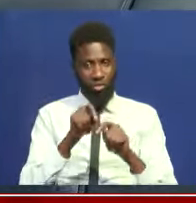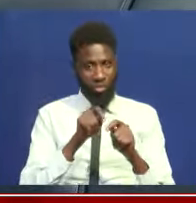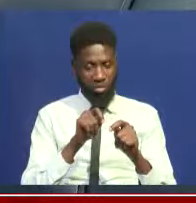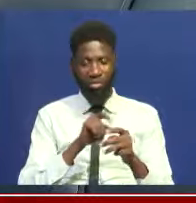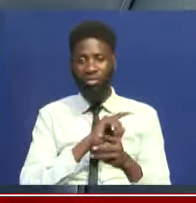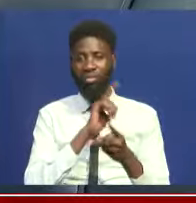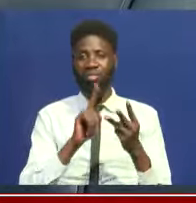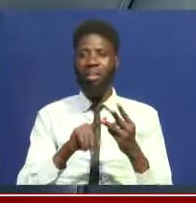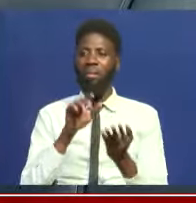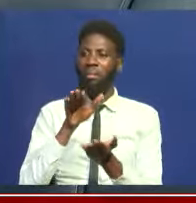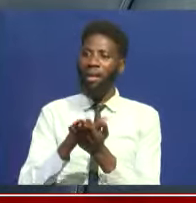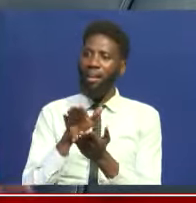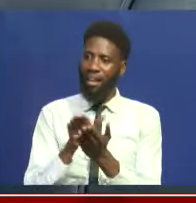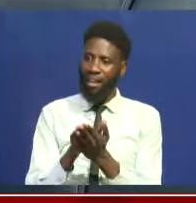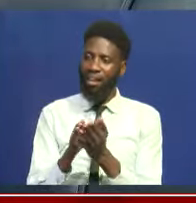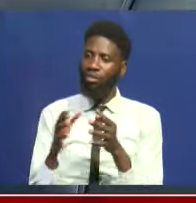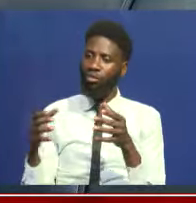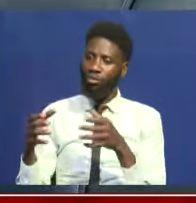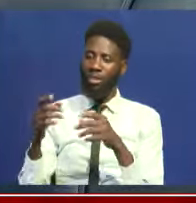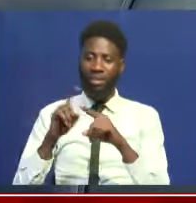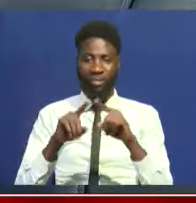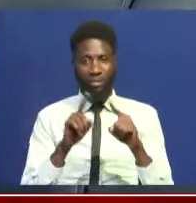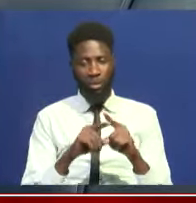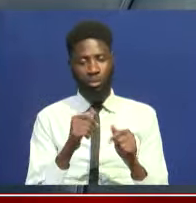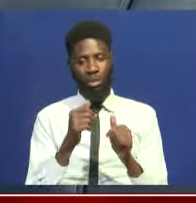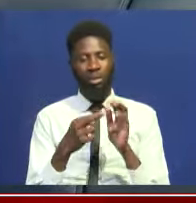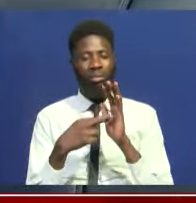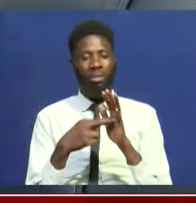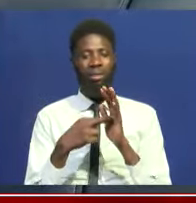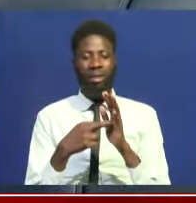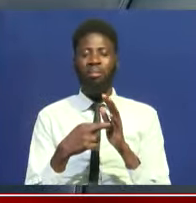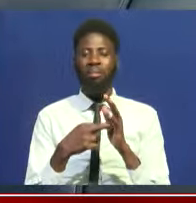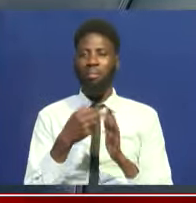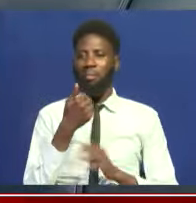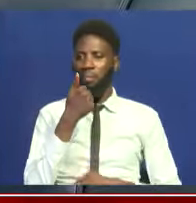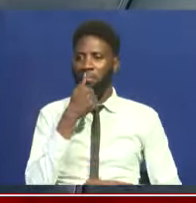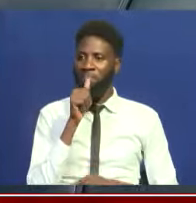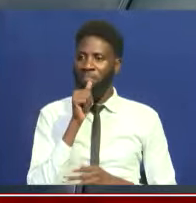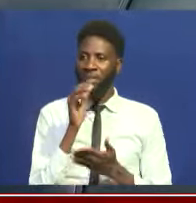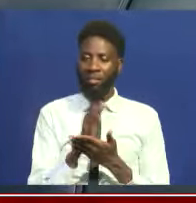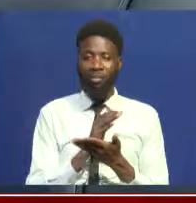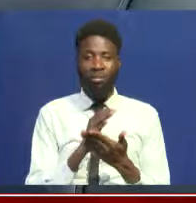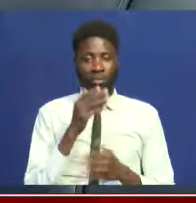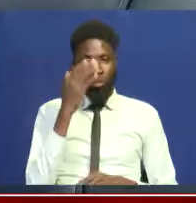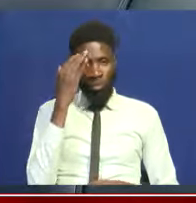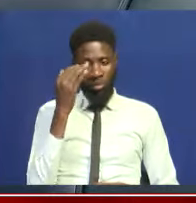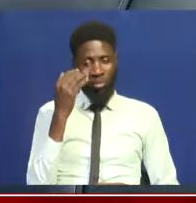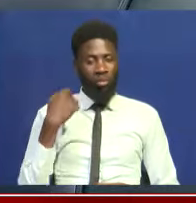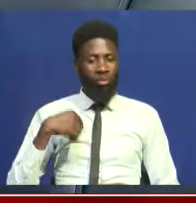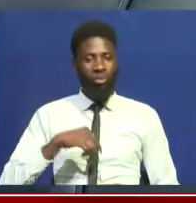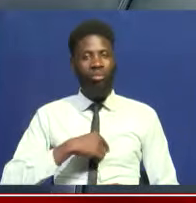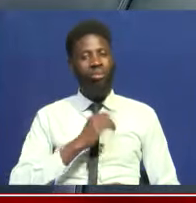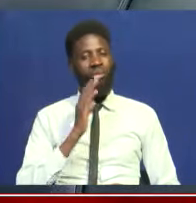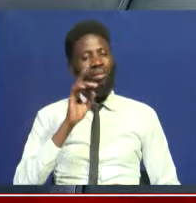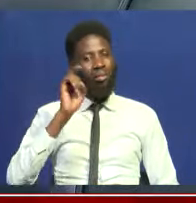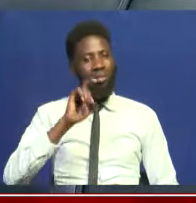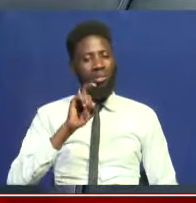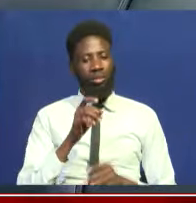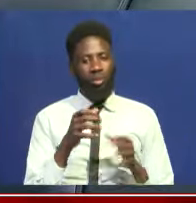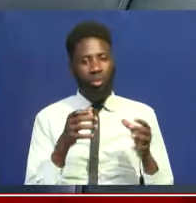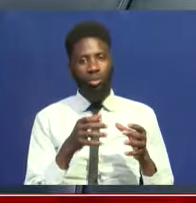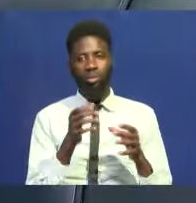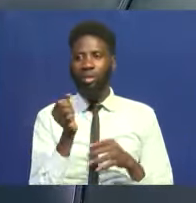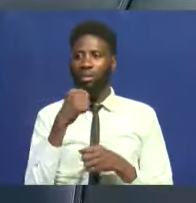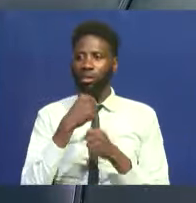for example, banking associations that are representing the private sector. Because again, we're going to need each player coming to